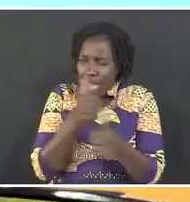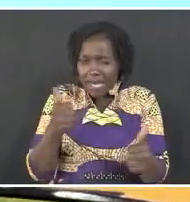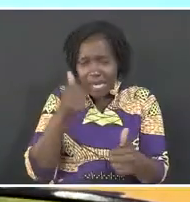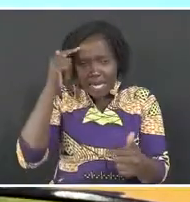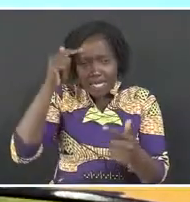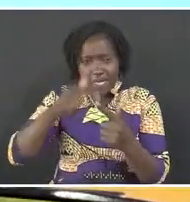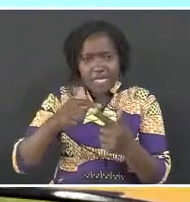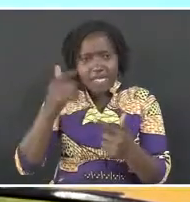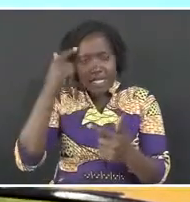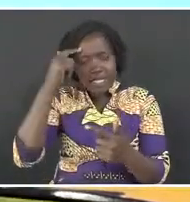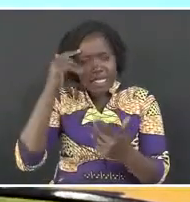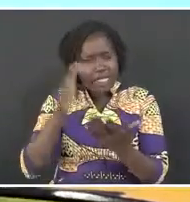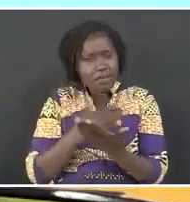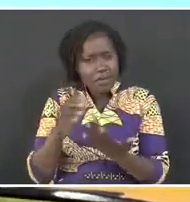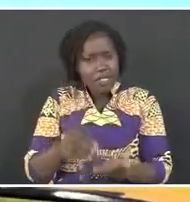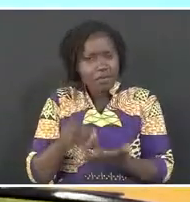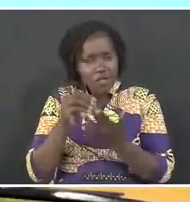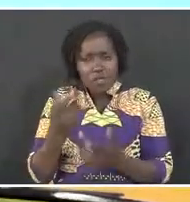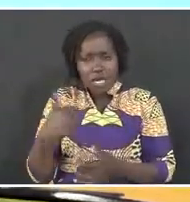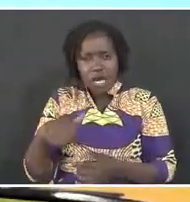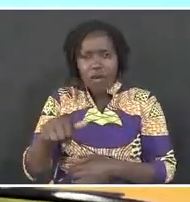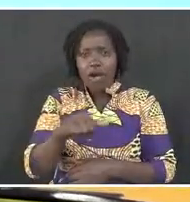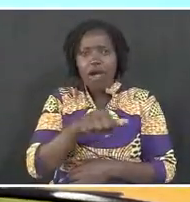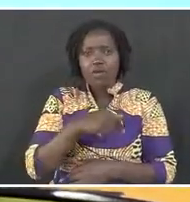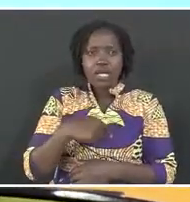think there is something special about us.